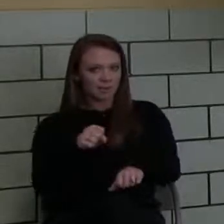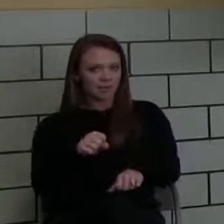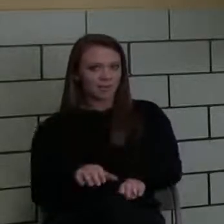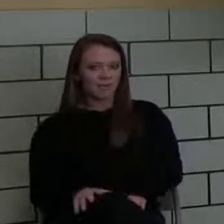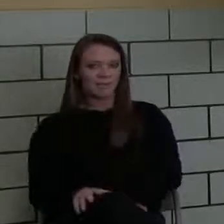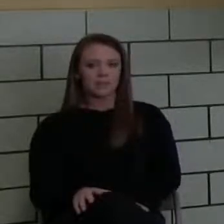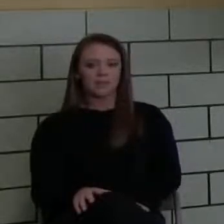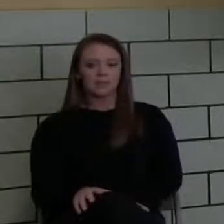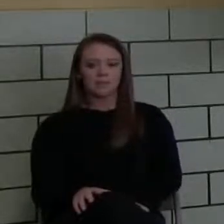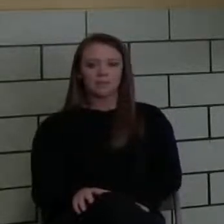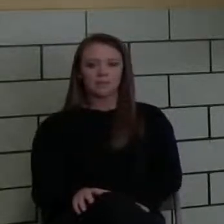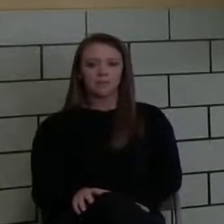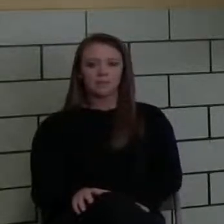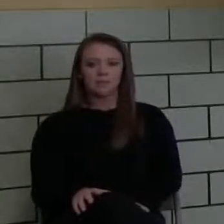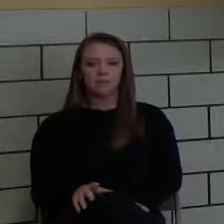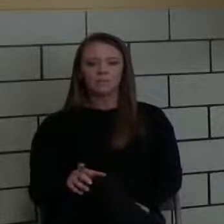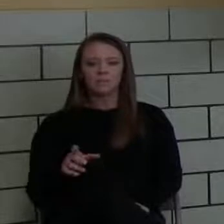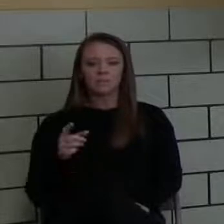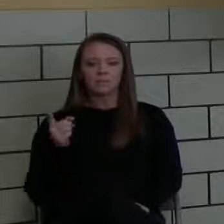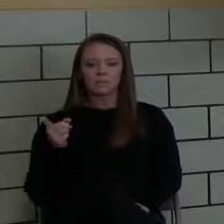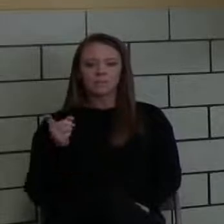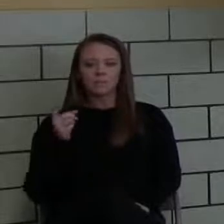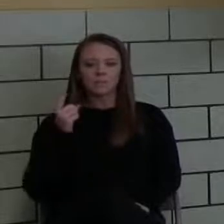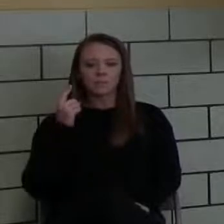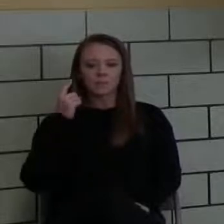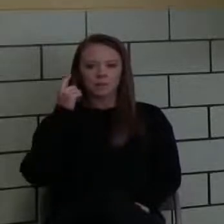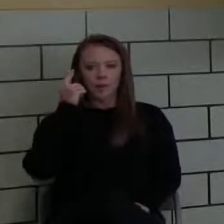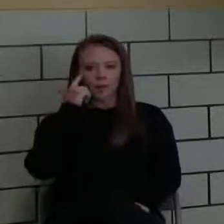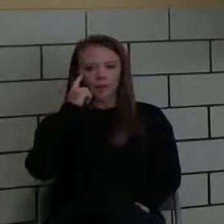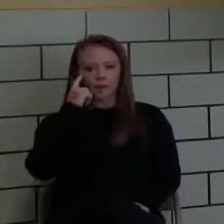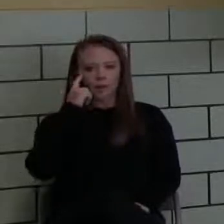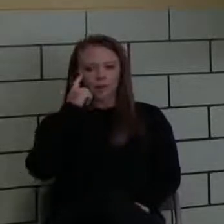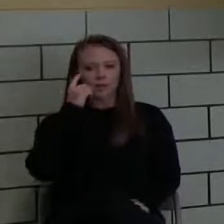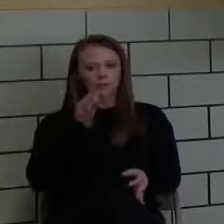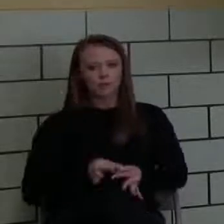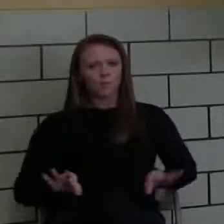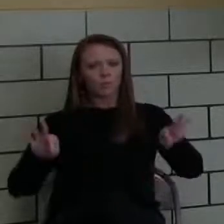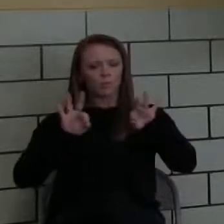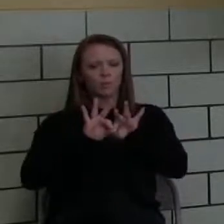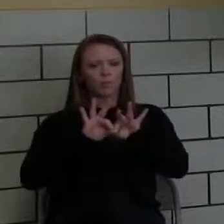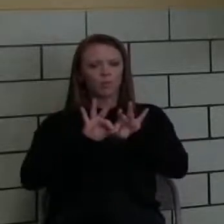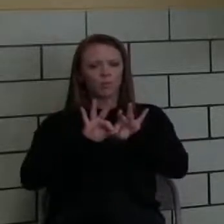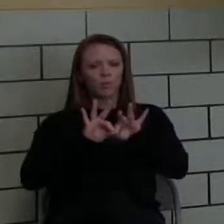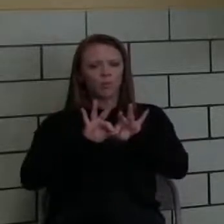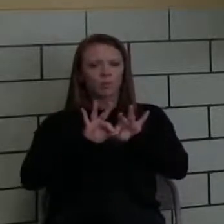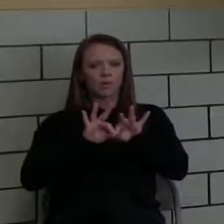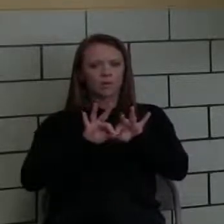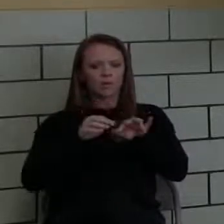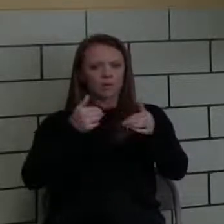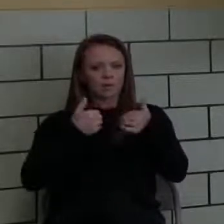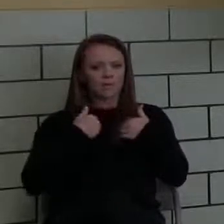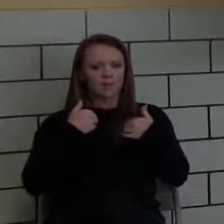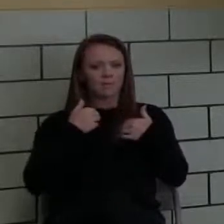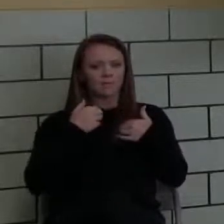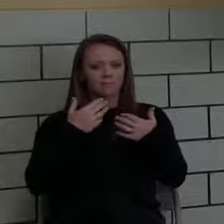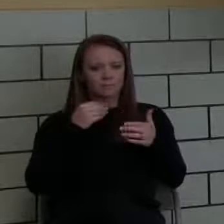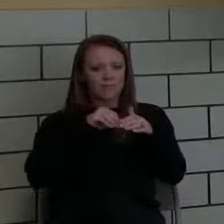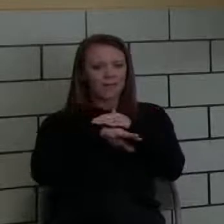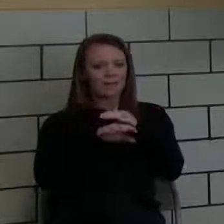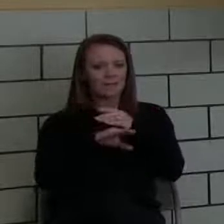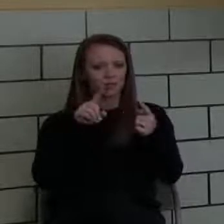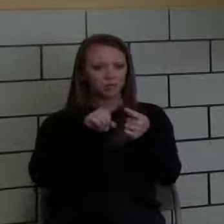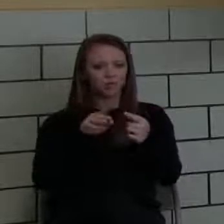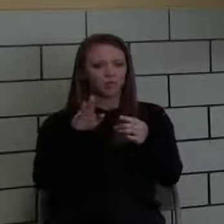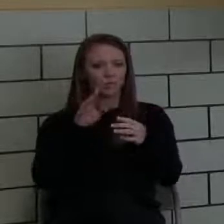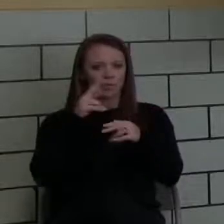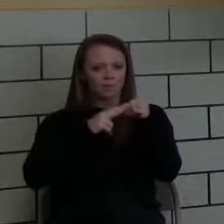Yeah, I mean, I think the big key is that, we are gonna require that there is pedestrian access in these buildings at all times. I mean, there may be